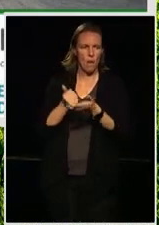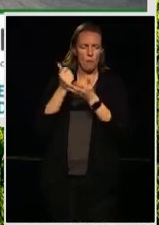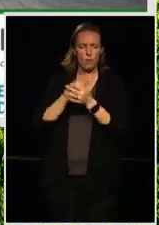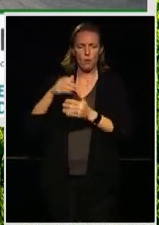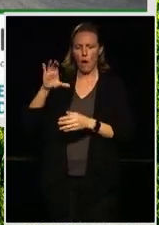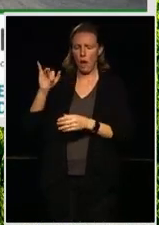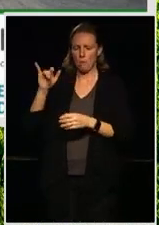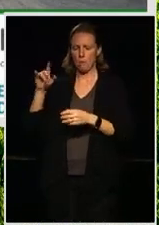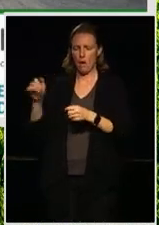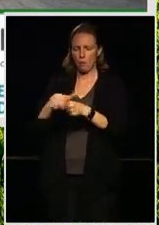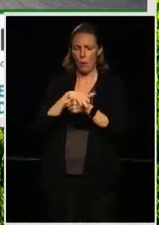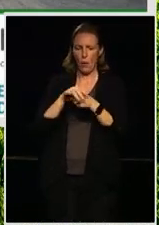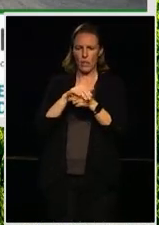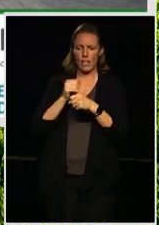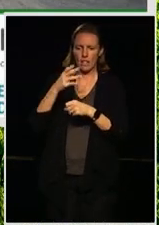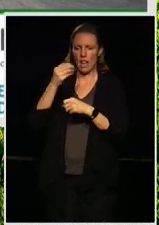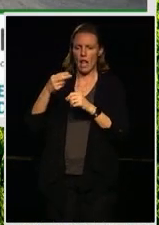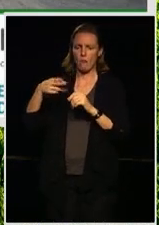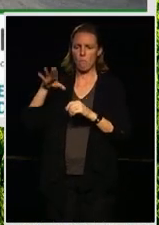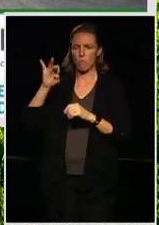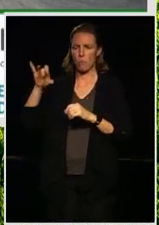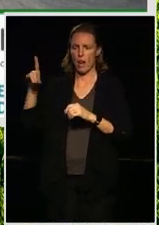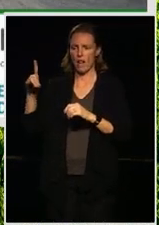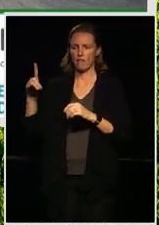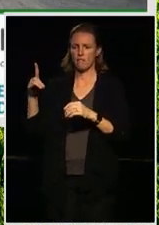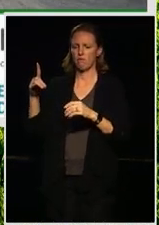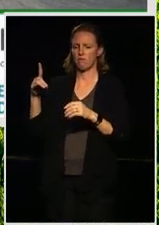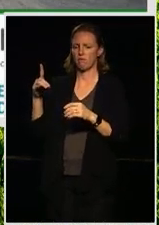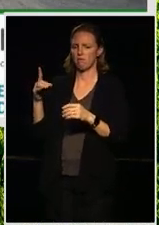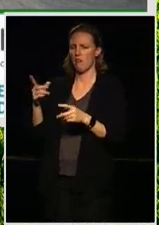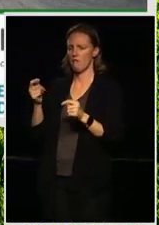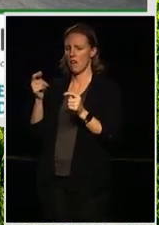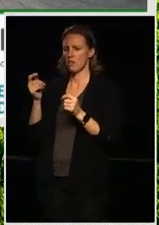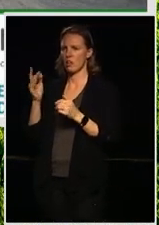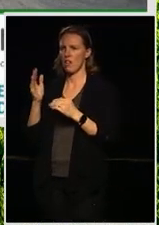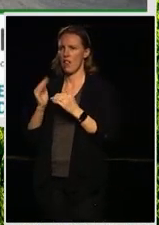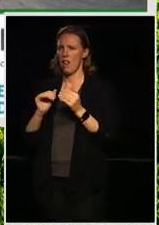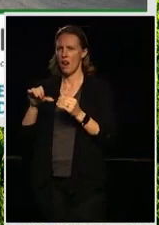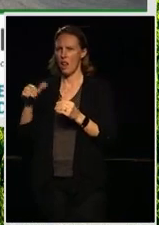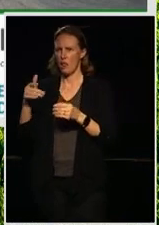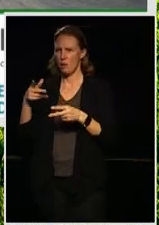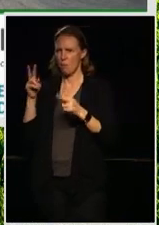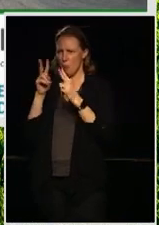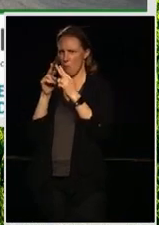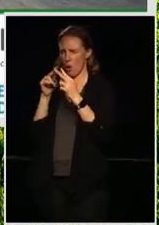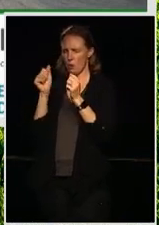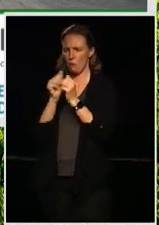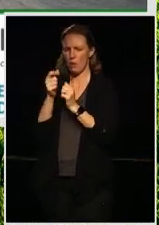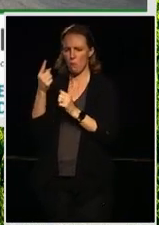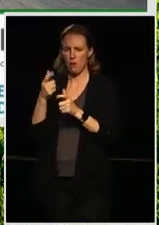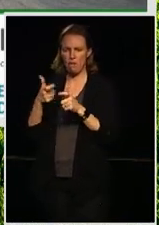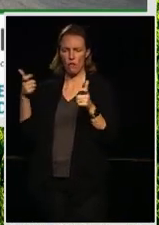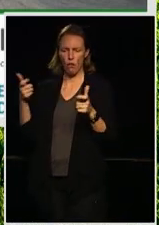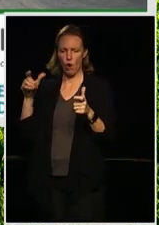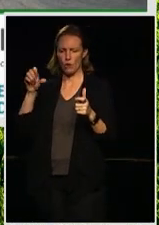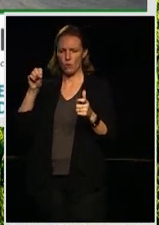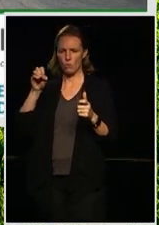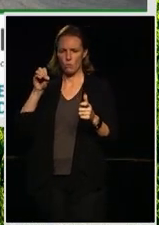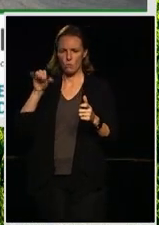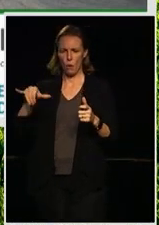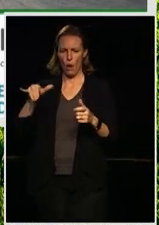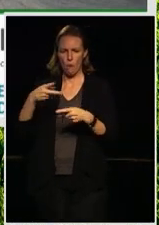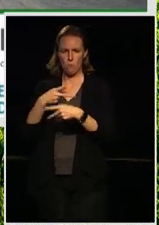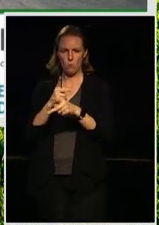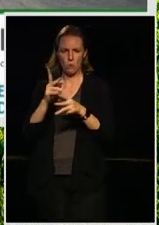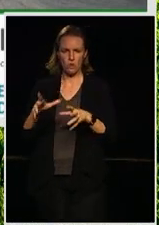branding our product fastest at other branded. We've been partnered with one of the large soy producers in